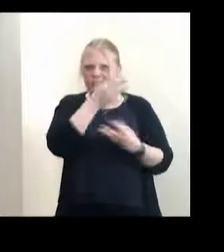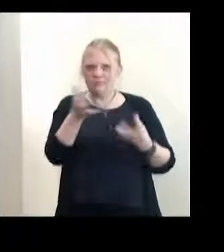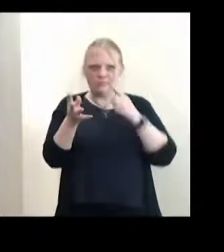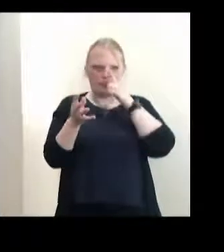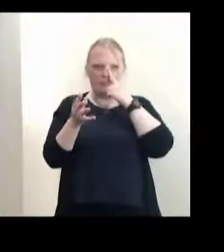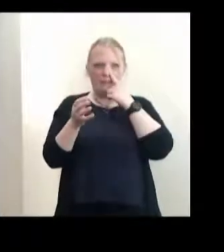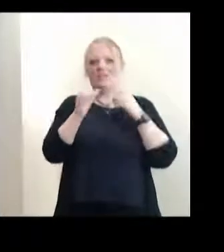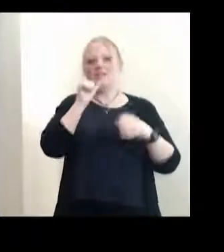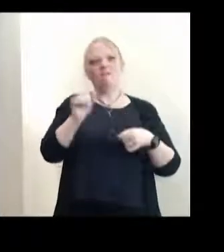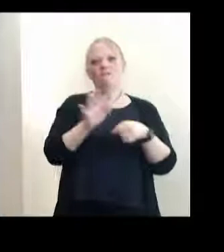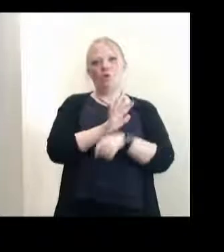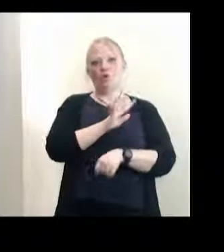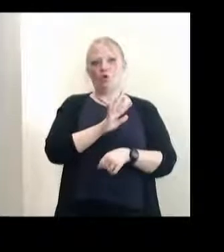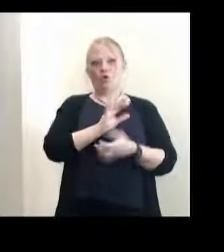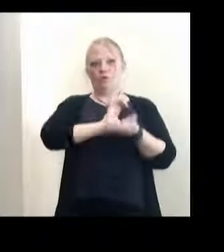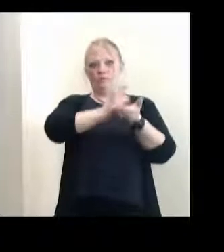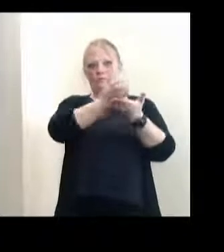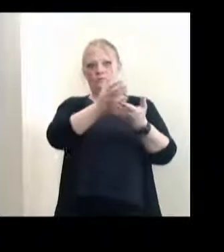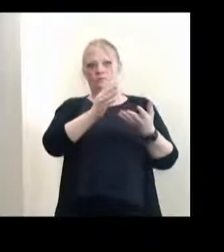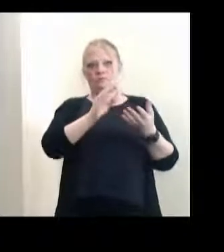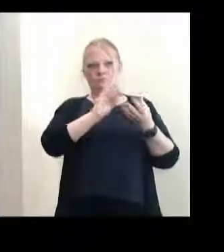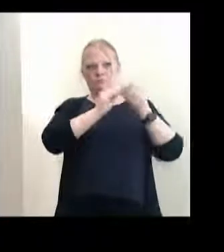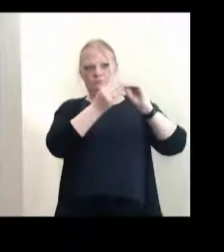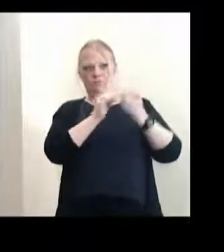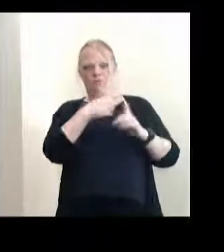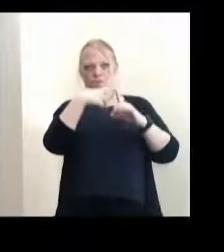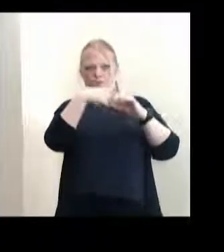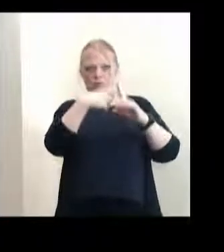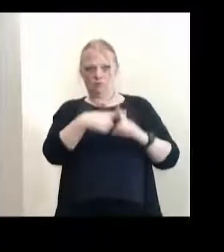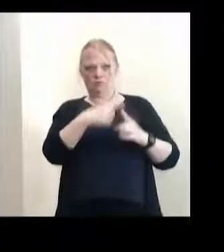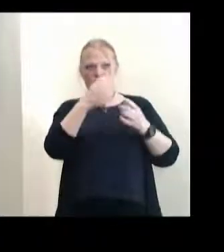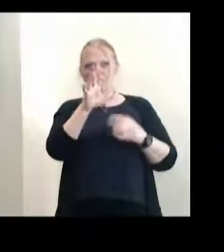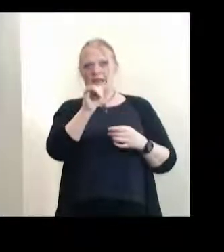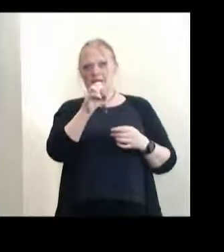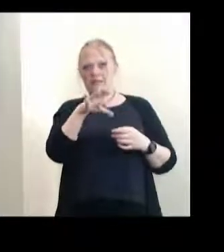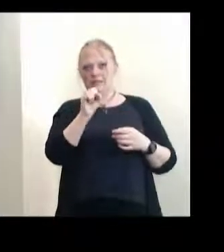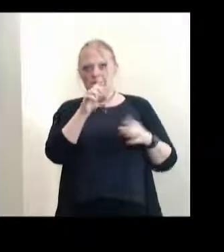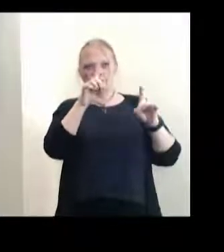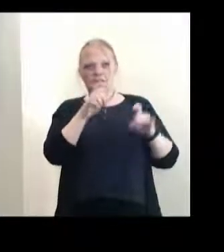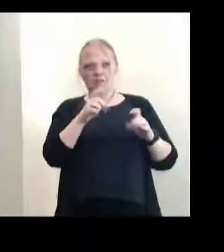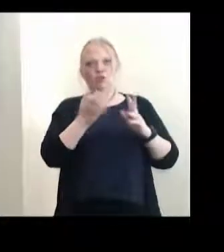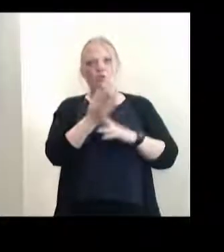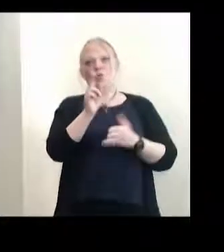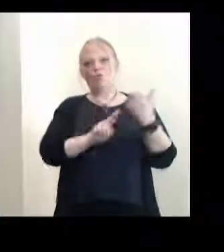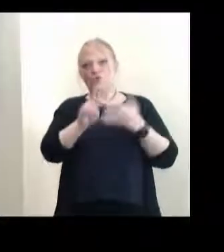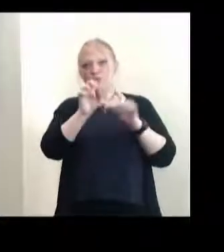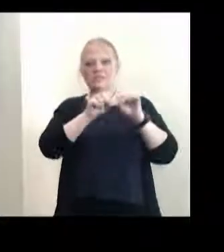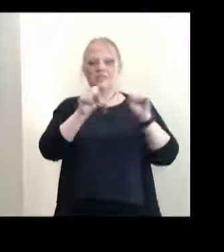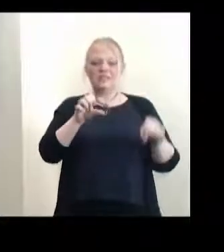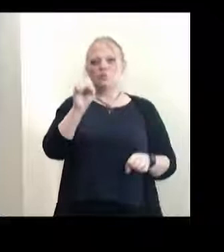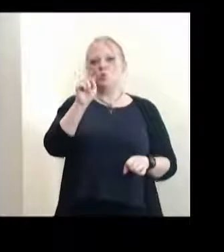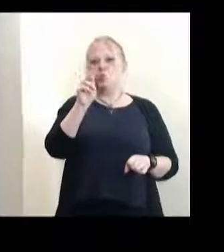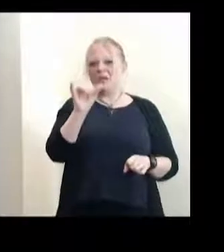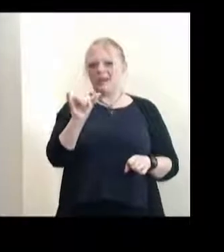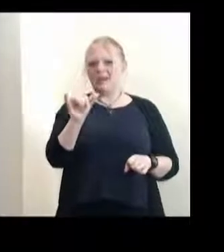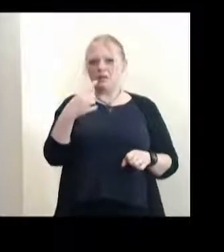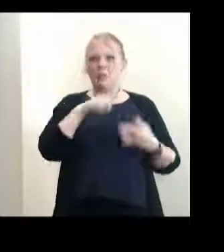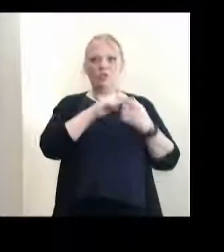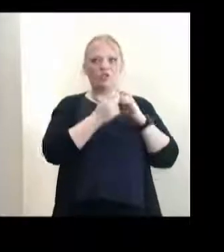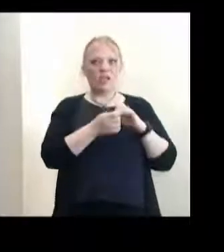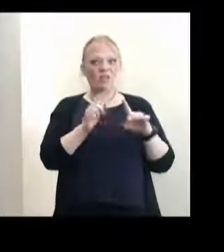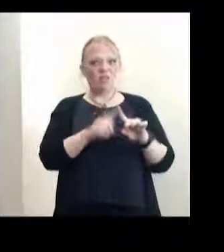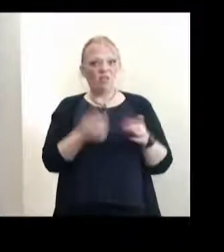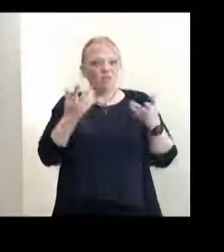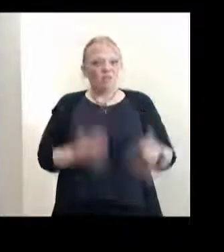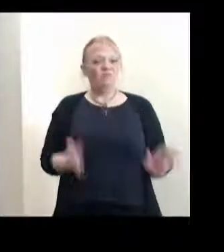full number of cases that were tested by the university systems and SUNY, so we changed it, but we do